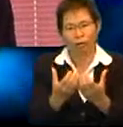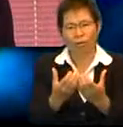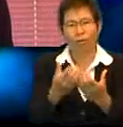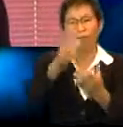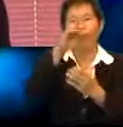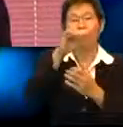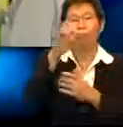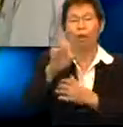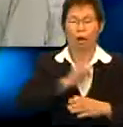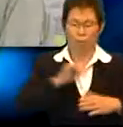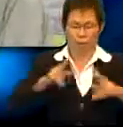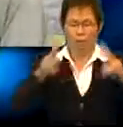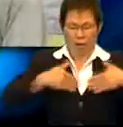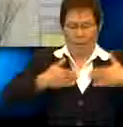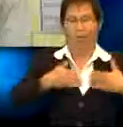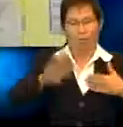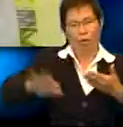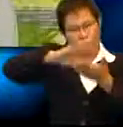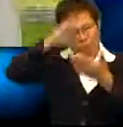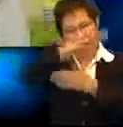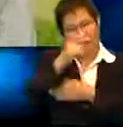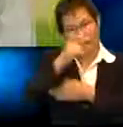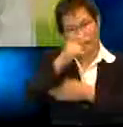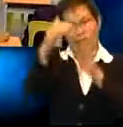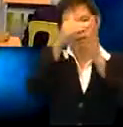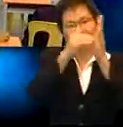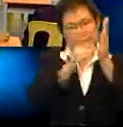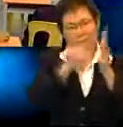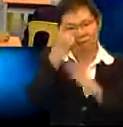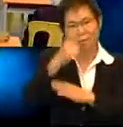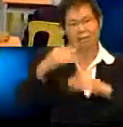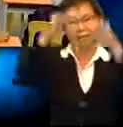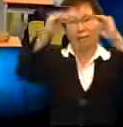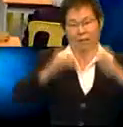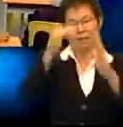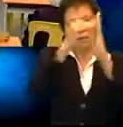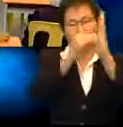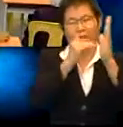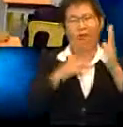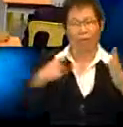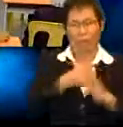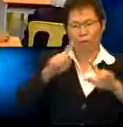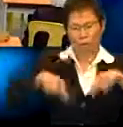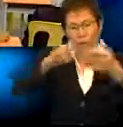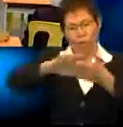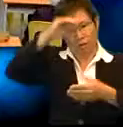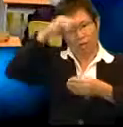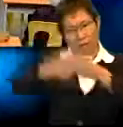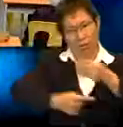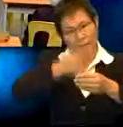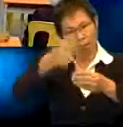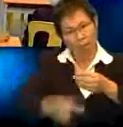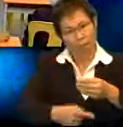class and the mode. Very good. I'm very happy that you have learned, you have understood the lesson. For next lesson, we are